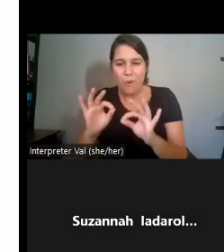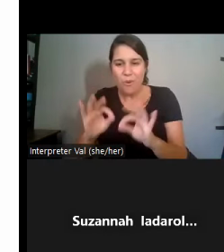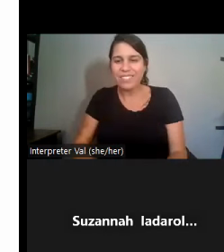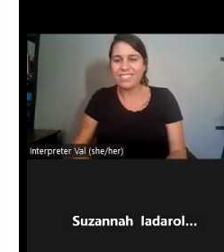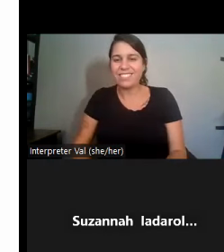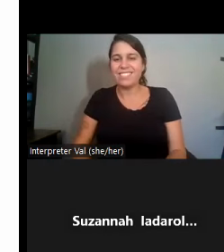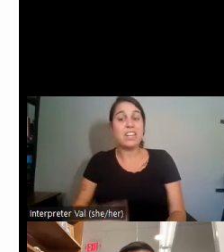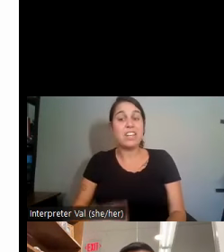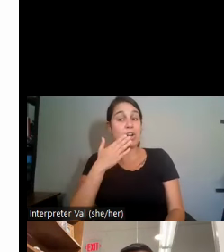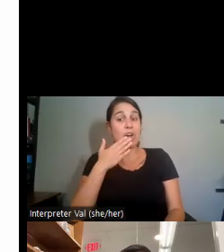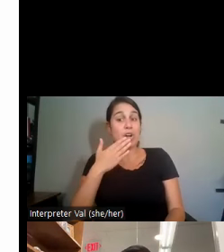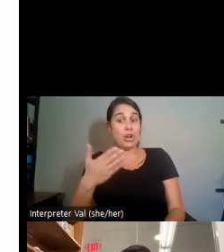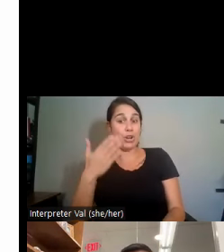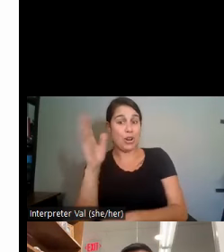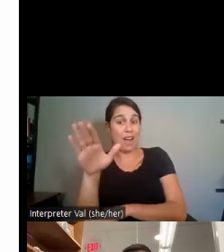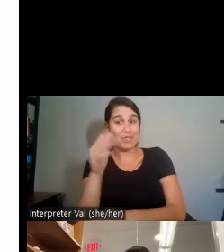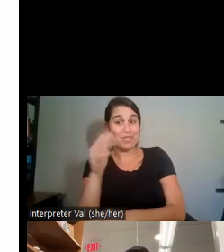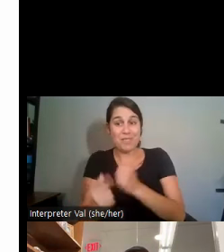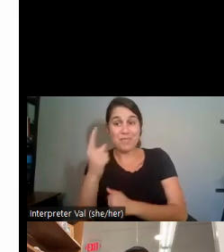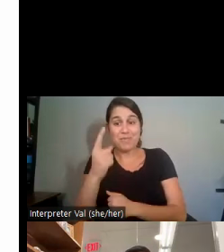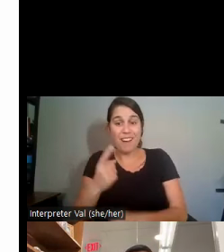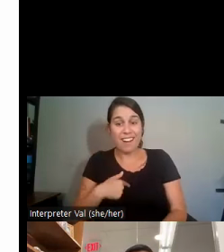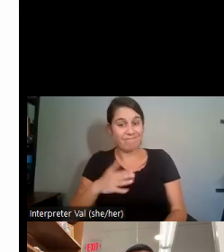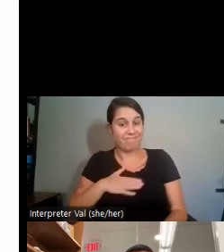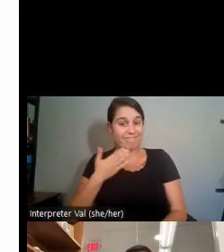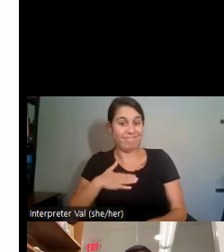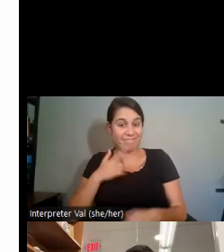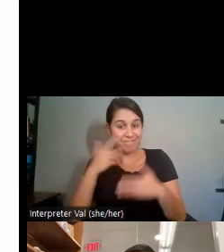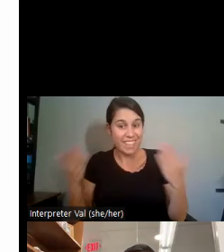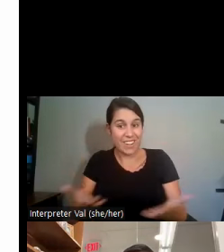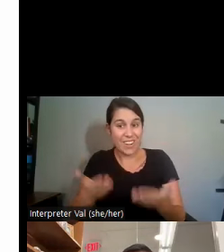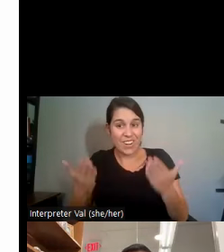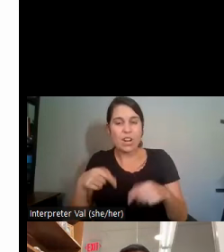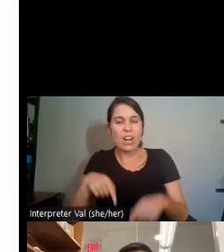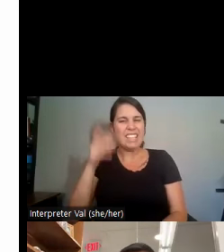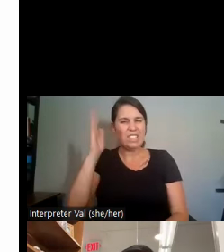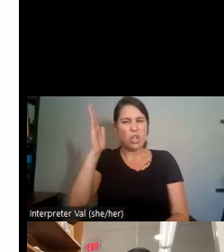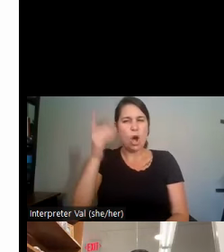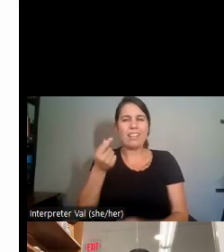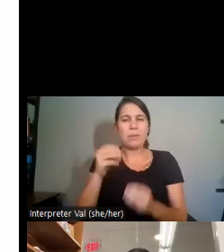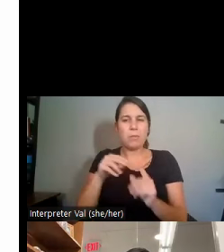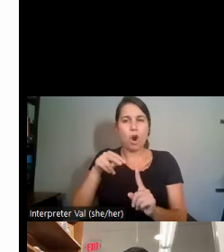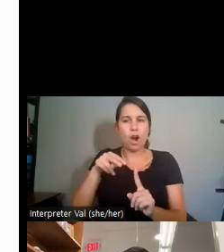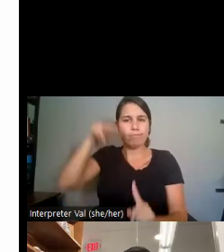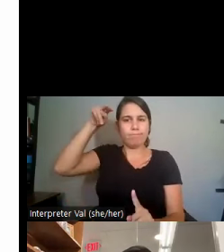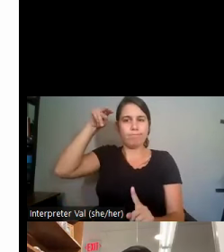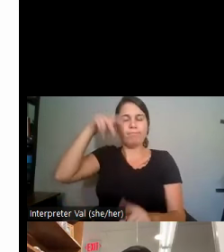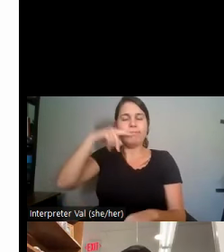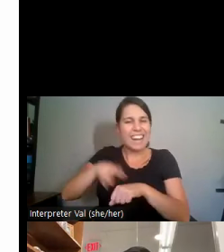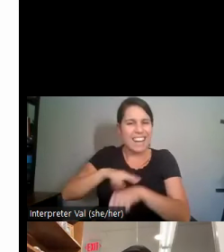to be here. This is a talk that's really more high level regarding